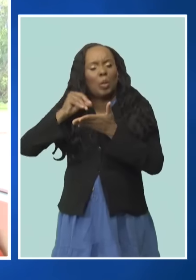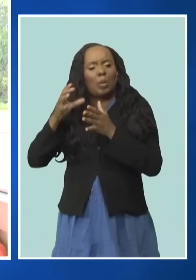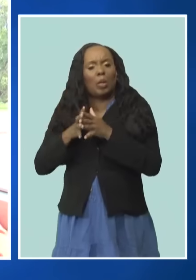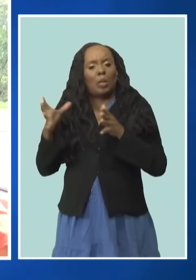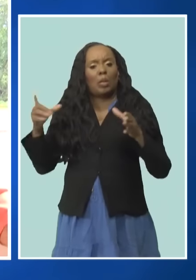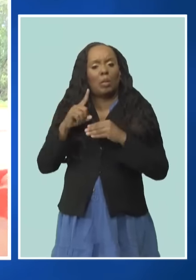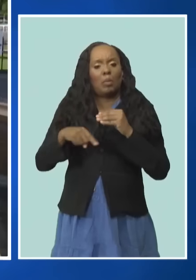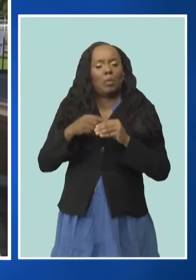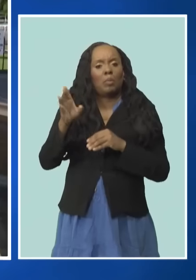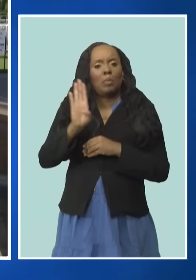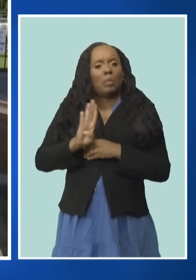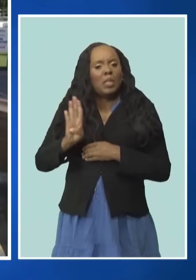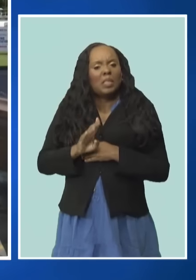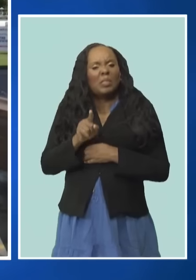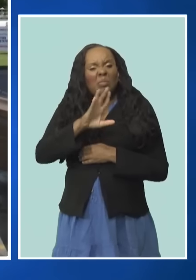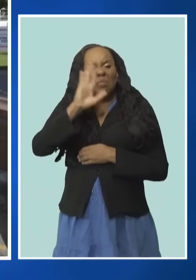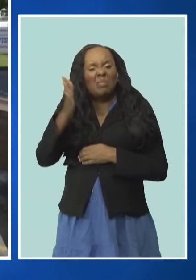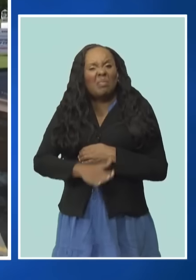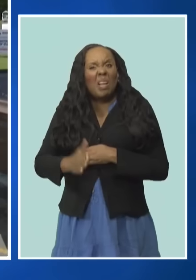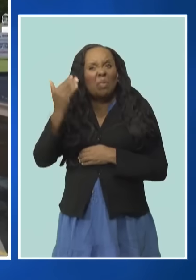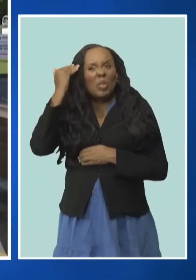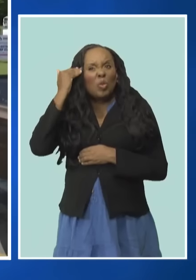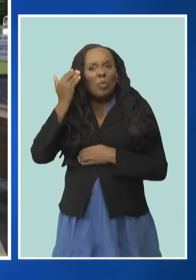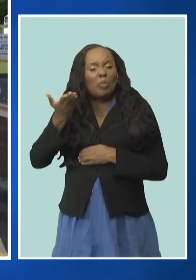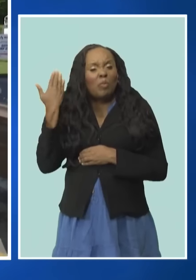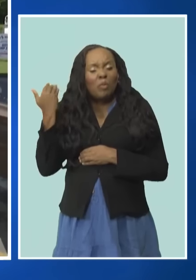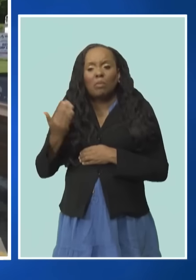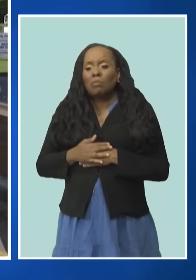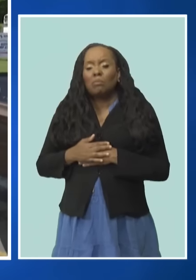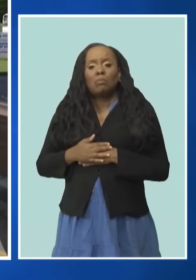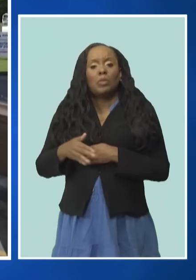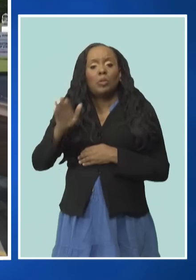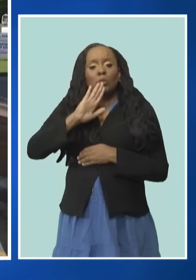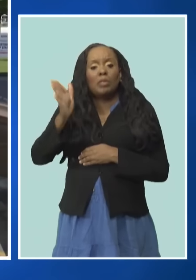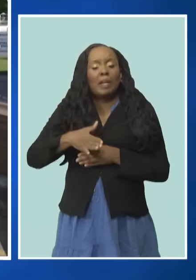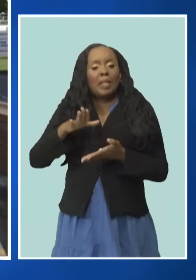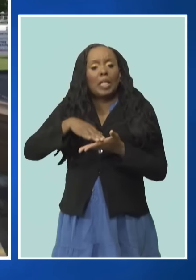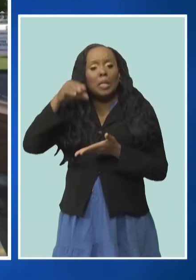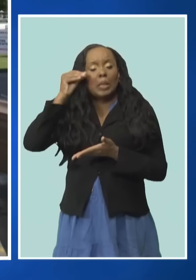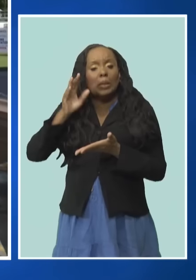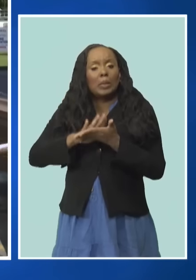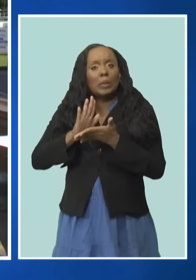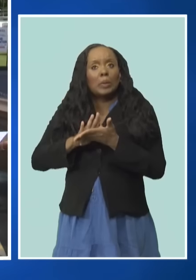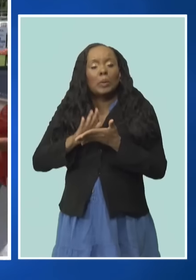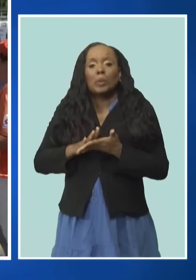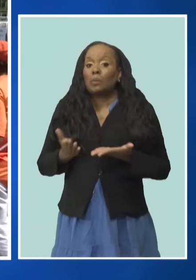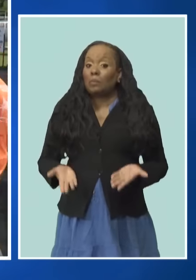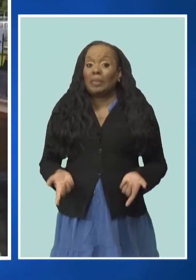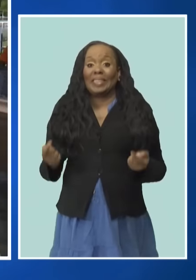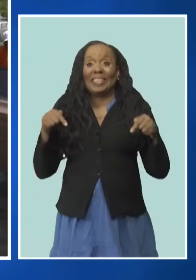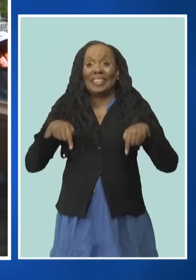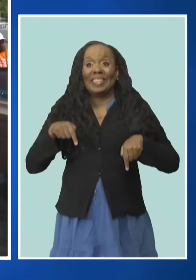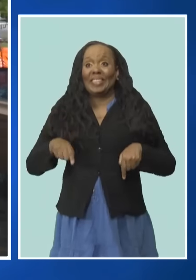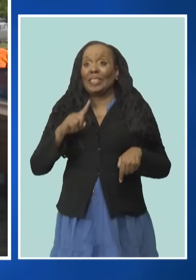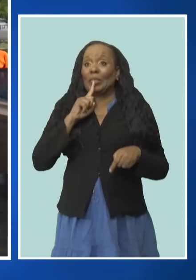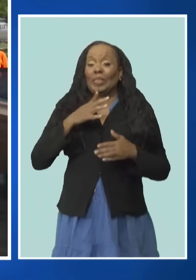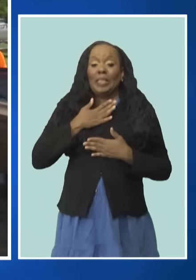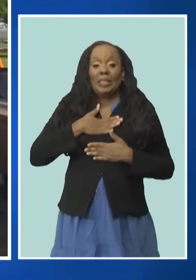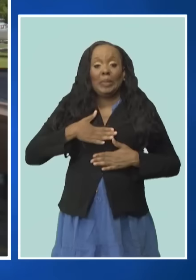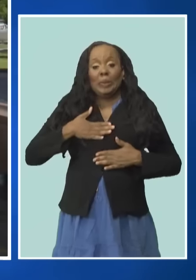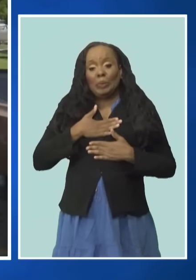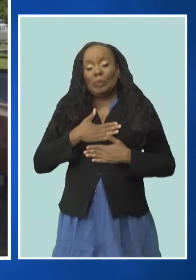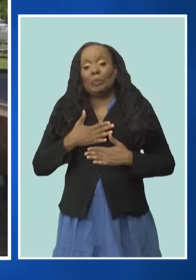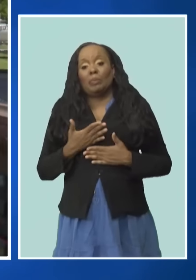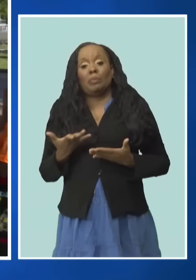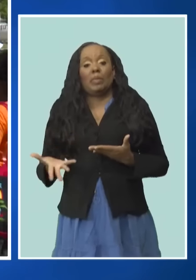knew before, and you never were taught it in school. So this is a pleasure to be a part of this